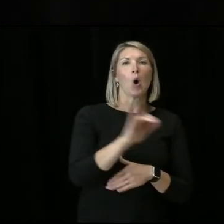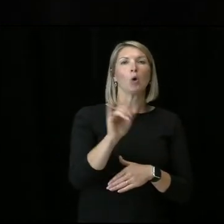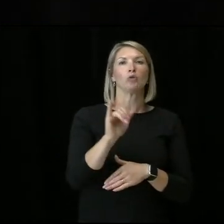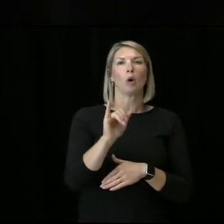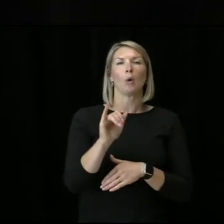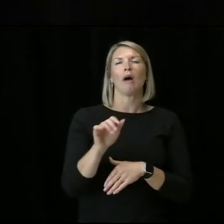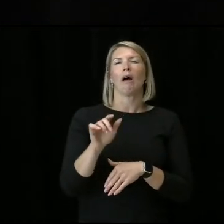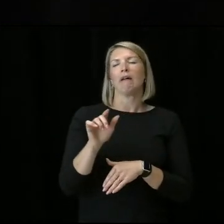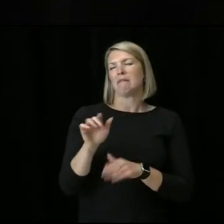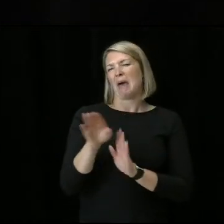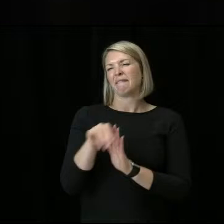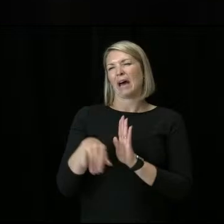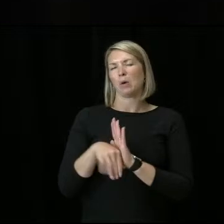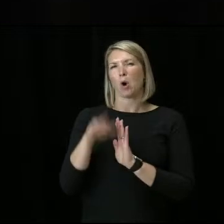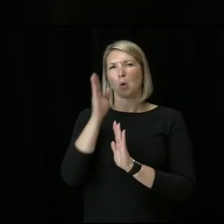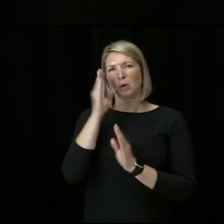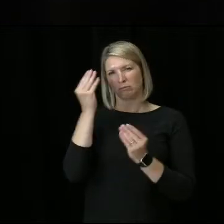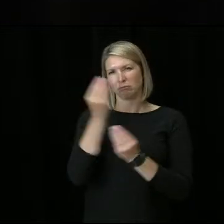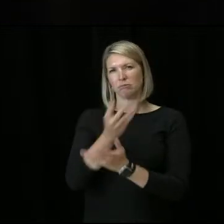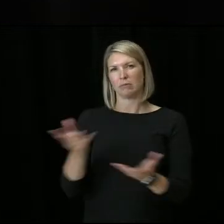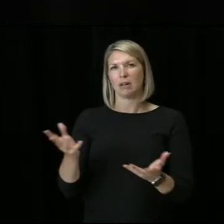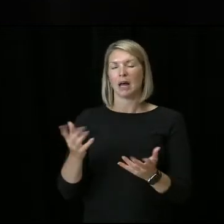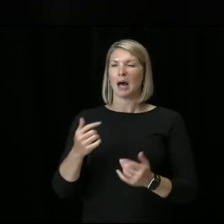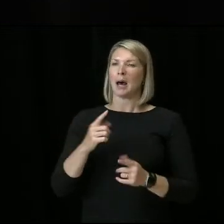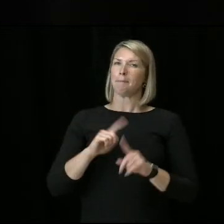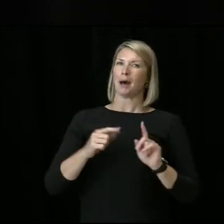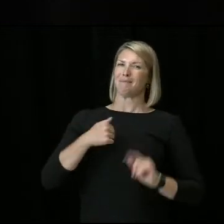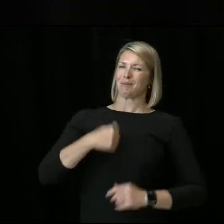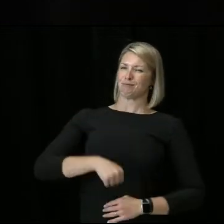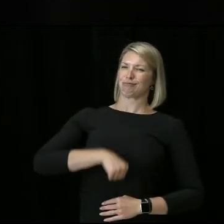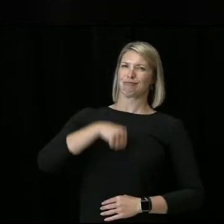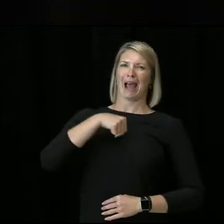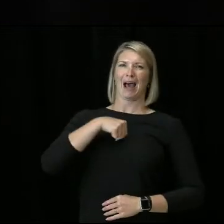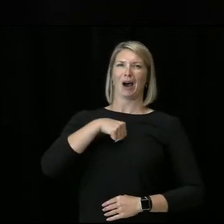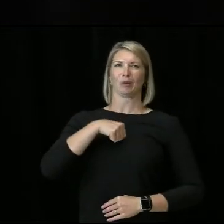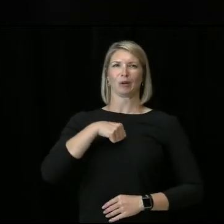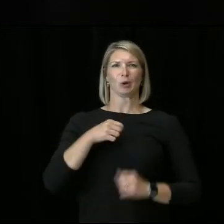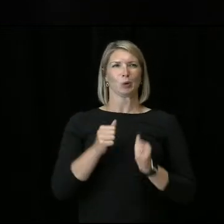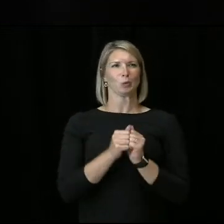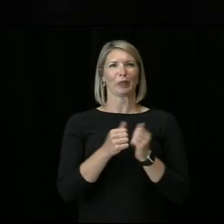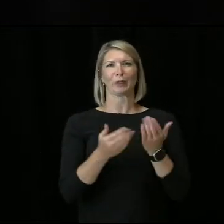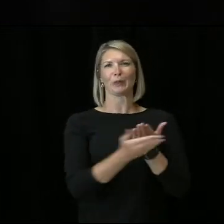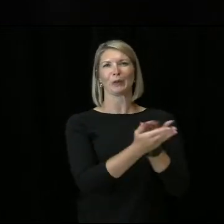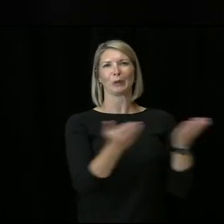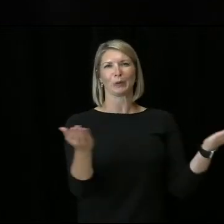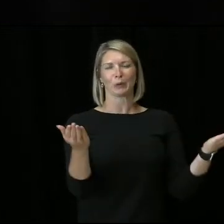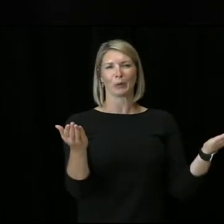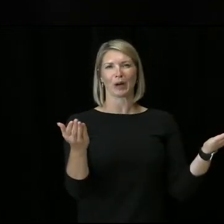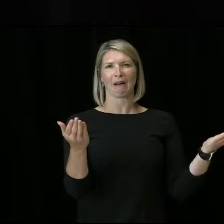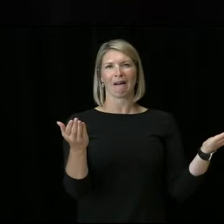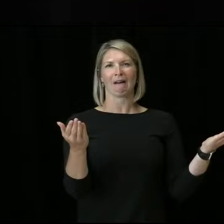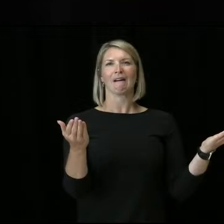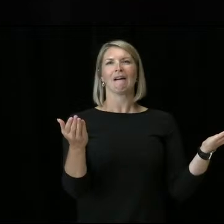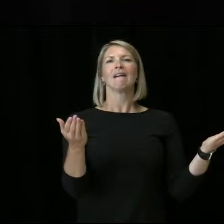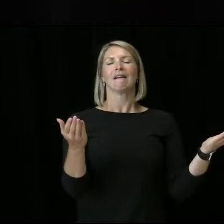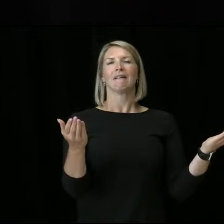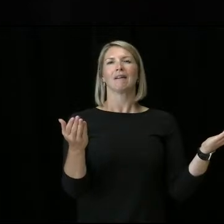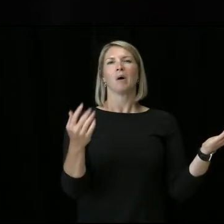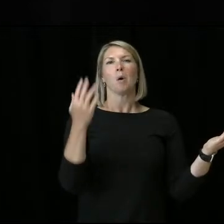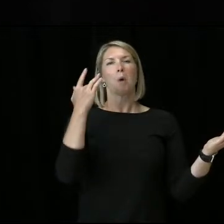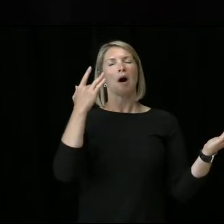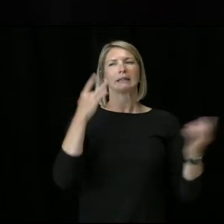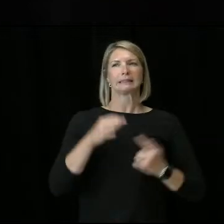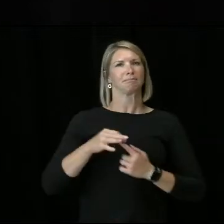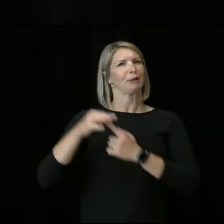briefing. But I had to tell you that I'm so proud to be standing here today on behalf of all of you to be your premier for this particular day